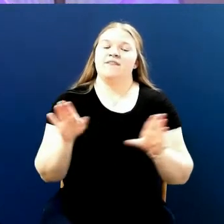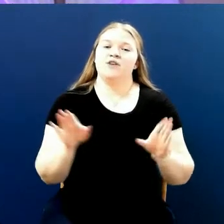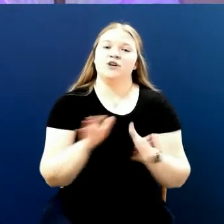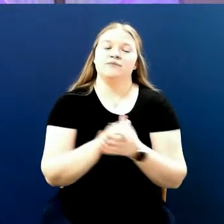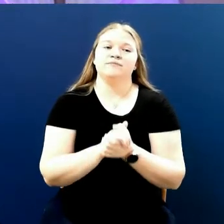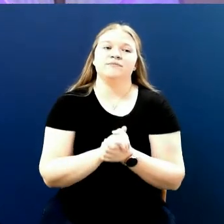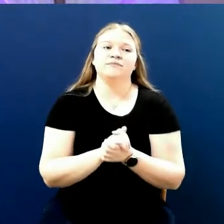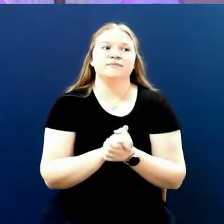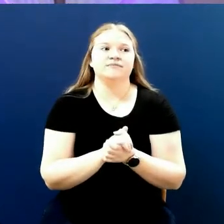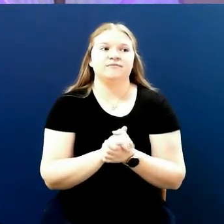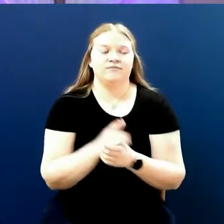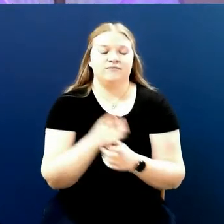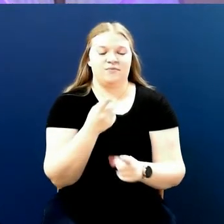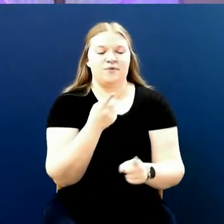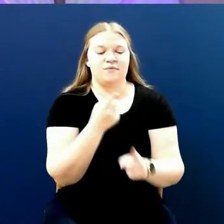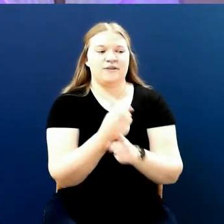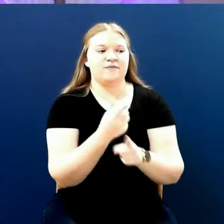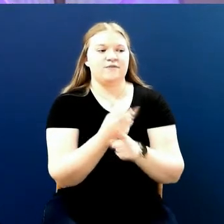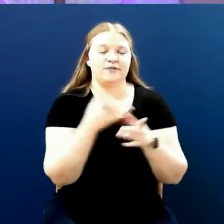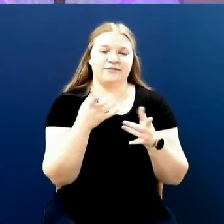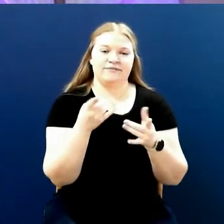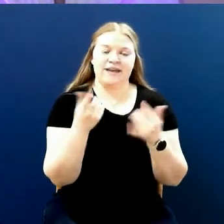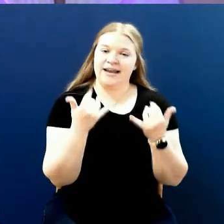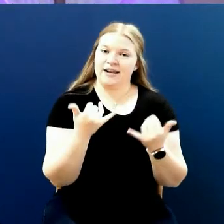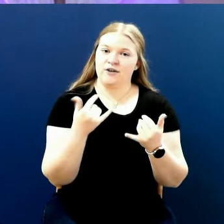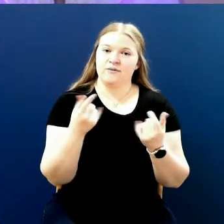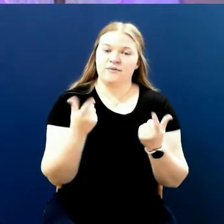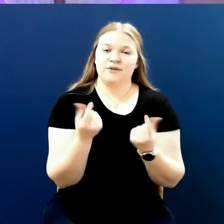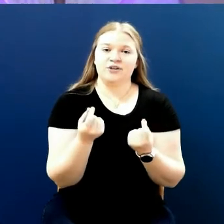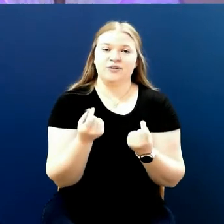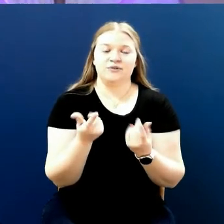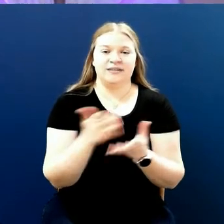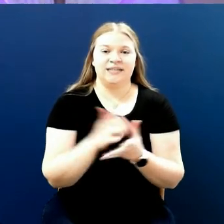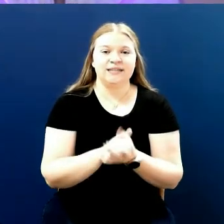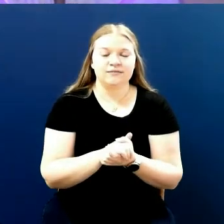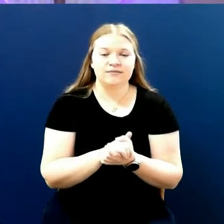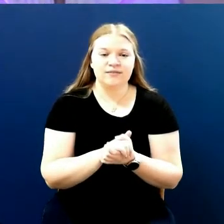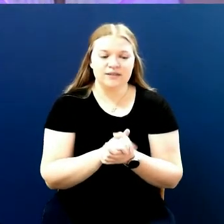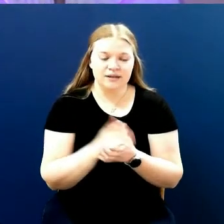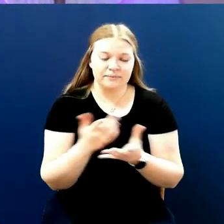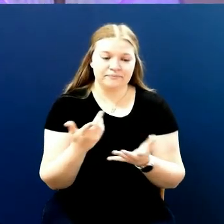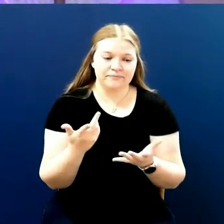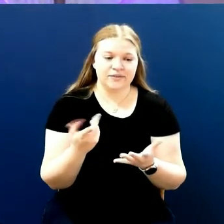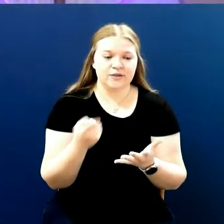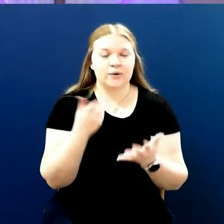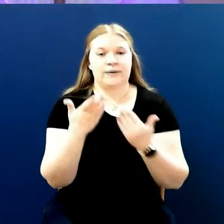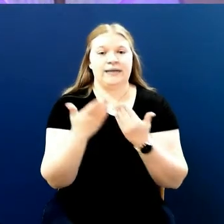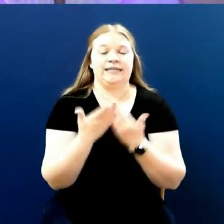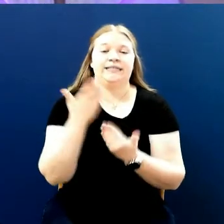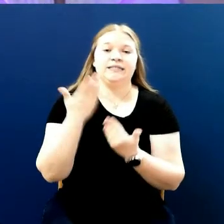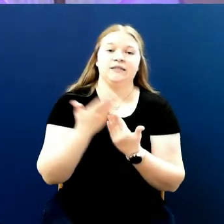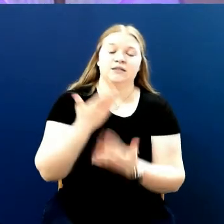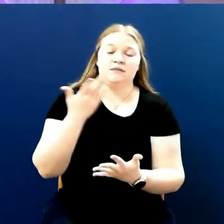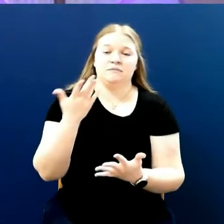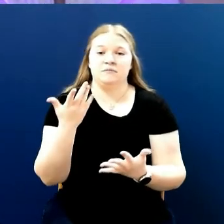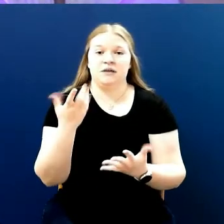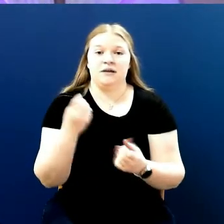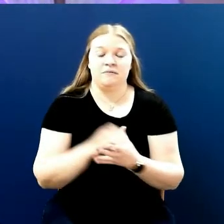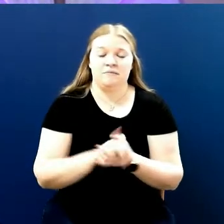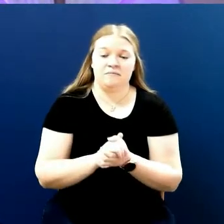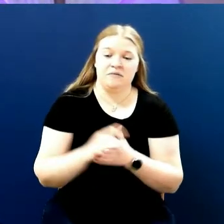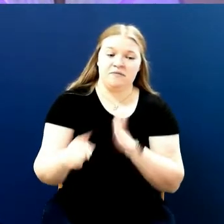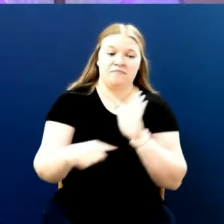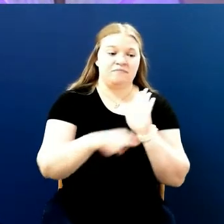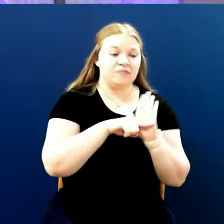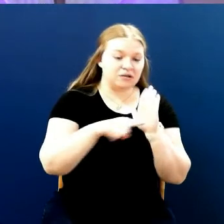appropriate, especially in the midst of all that we've got going on, that it is so easy for us to just be bombarded with